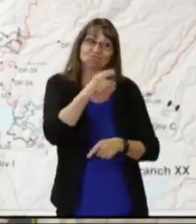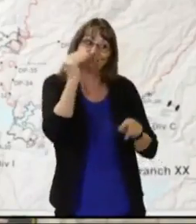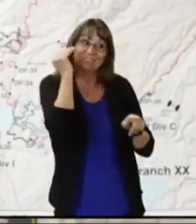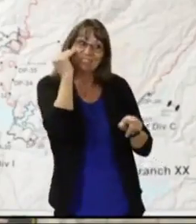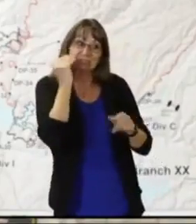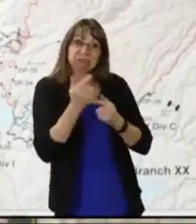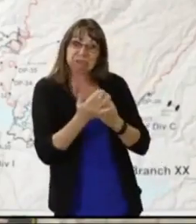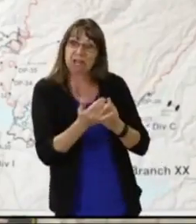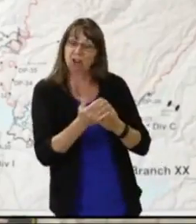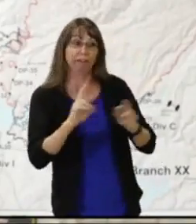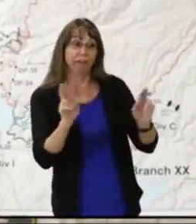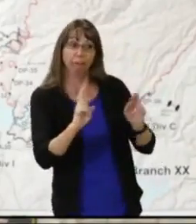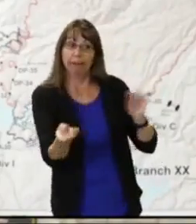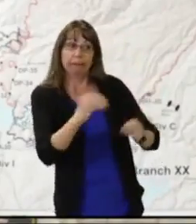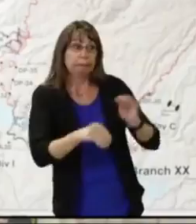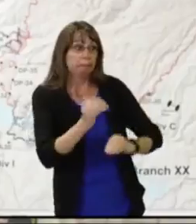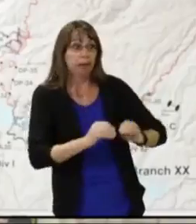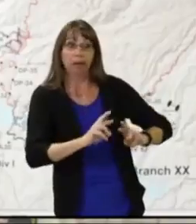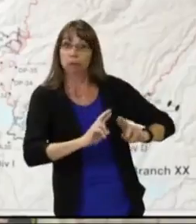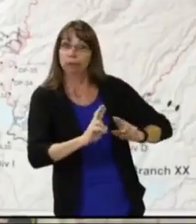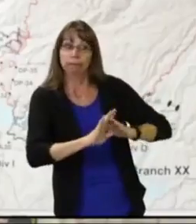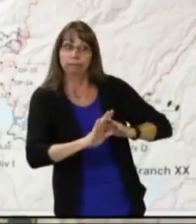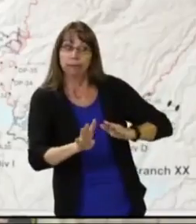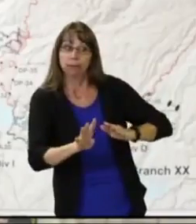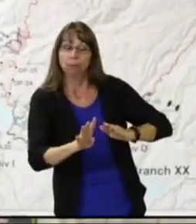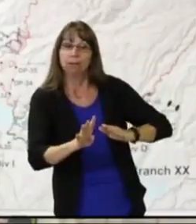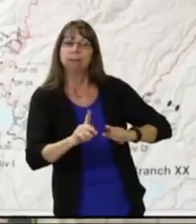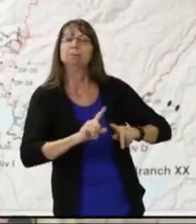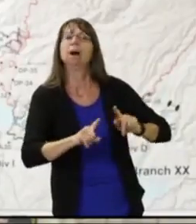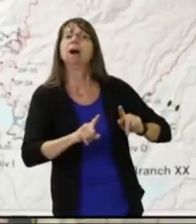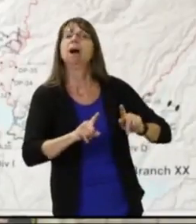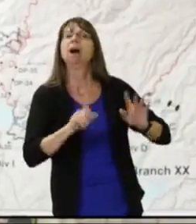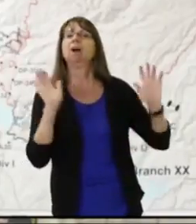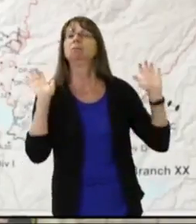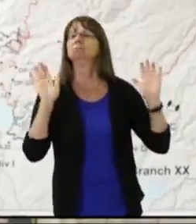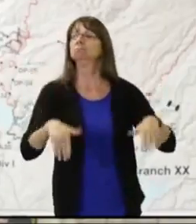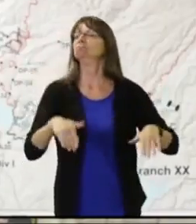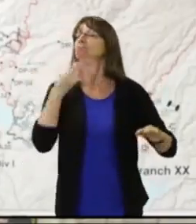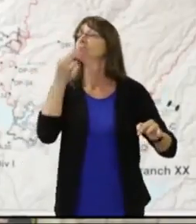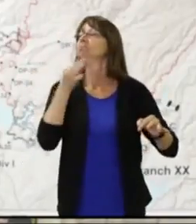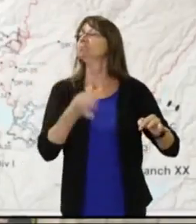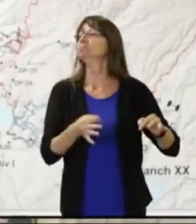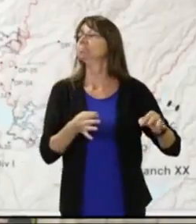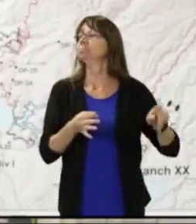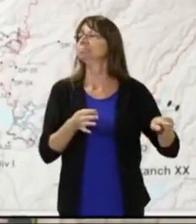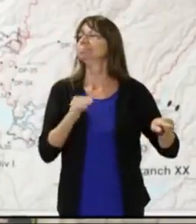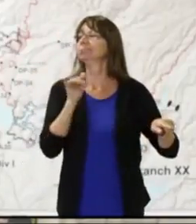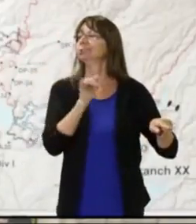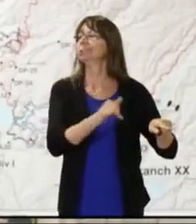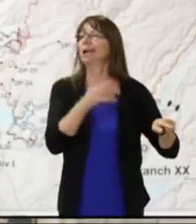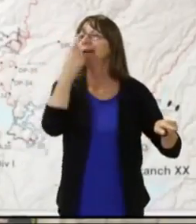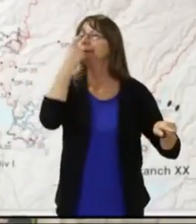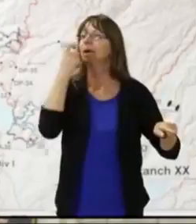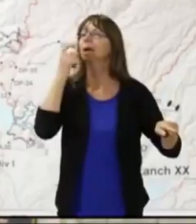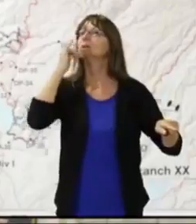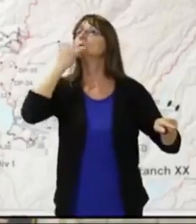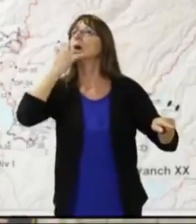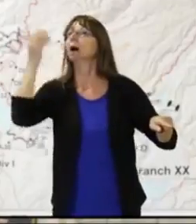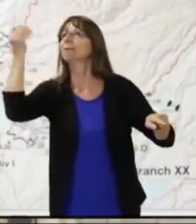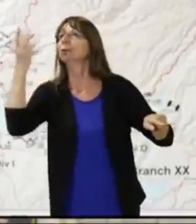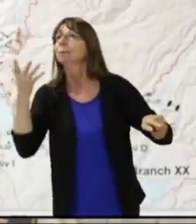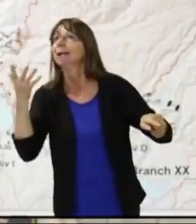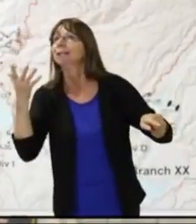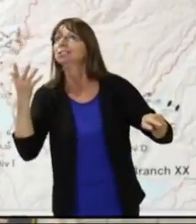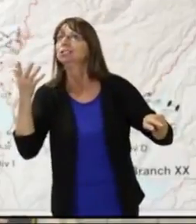packed their belongings in preparation to evacuate, but later decided not to evacuate based on erroneous information that the fire